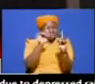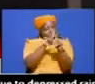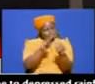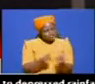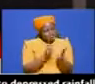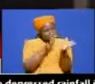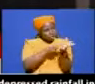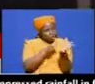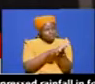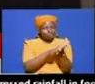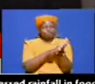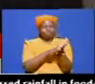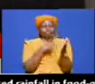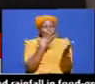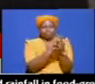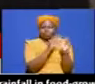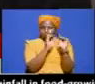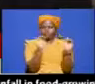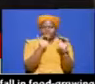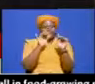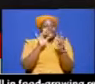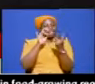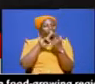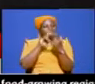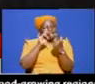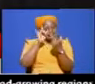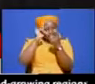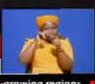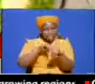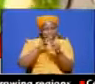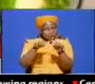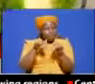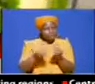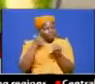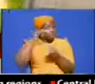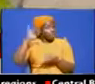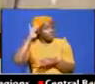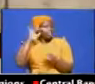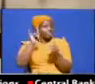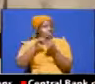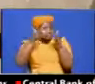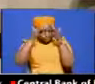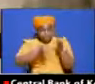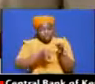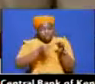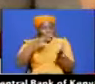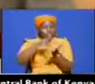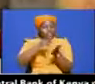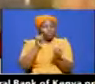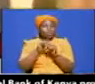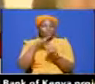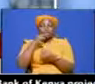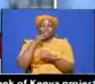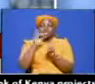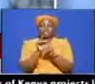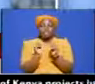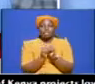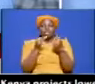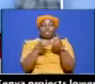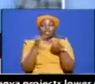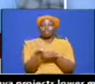Chitembwe pending hearing and determination of the case. The case will be mentioned on the 18th of October this